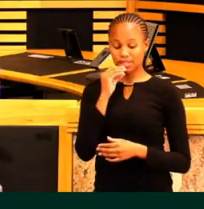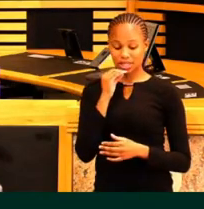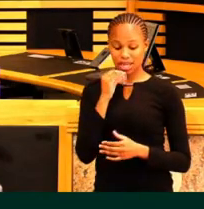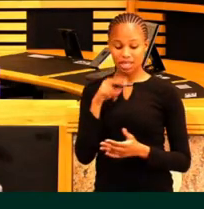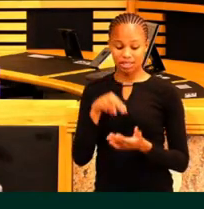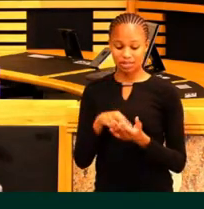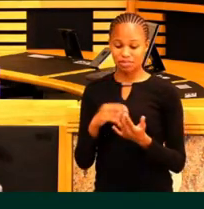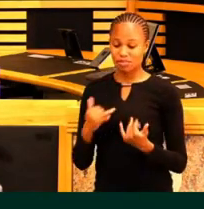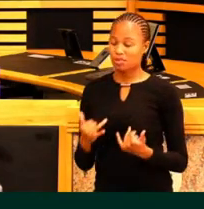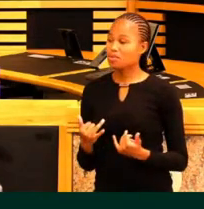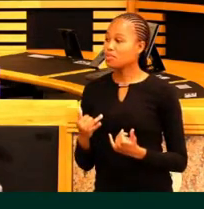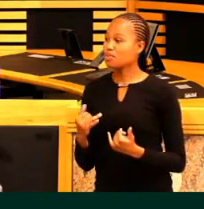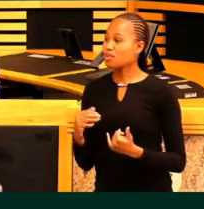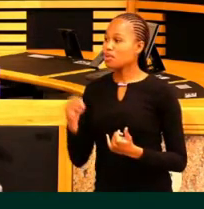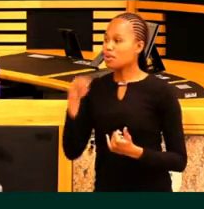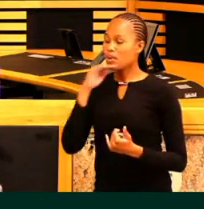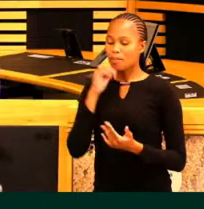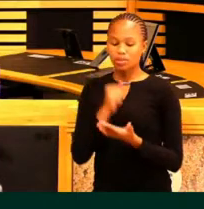exercise